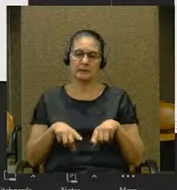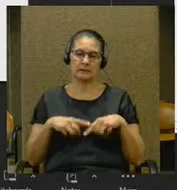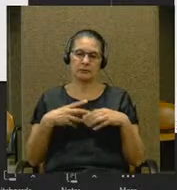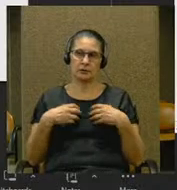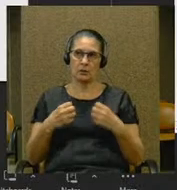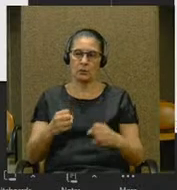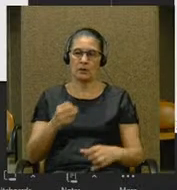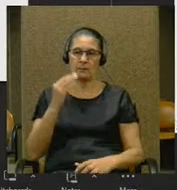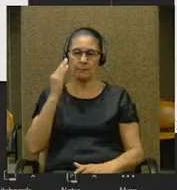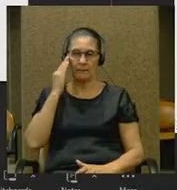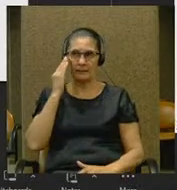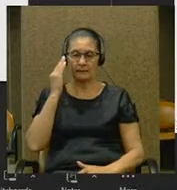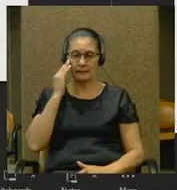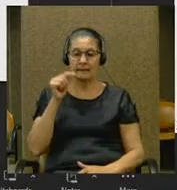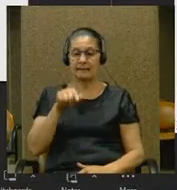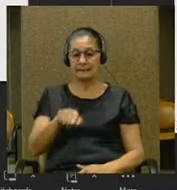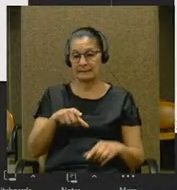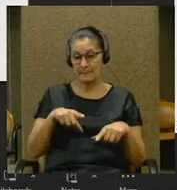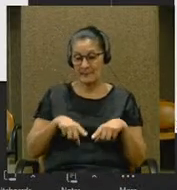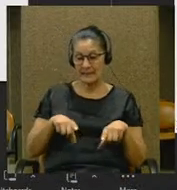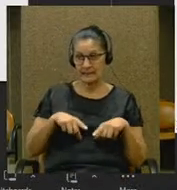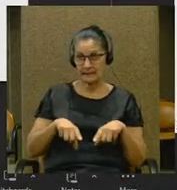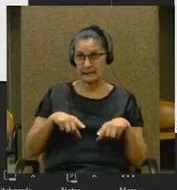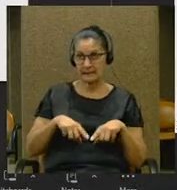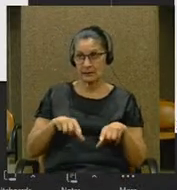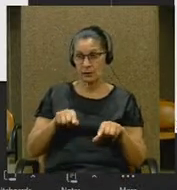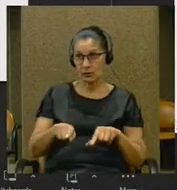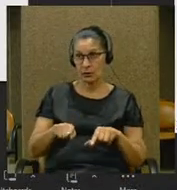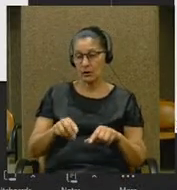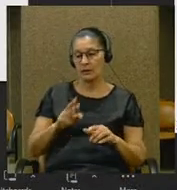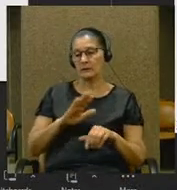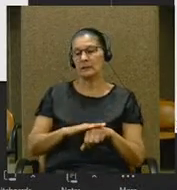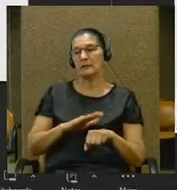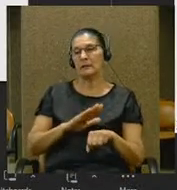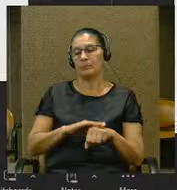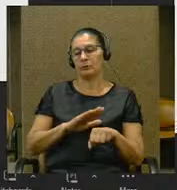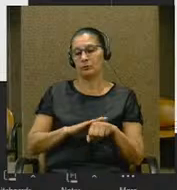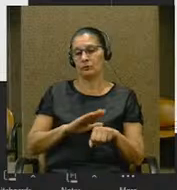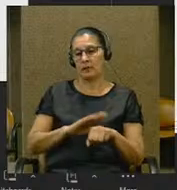That ministry oversees the responses in 5 regions. As I mentioned, there